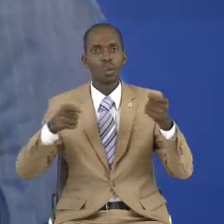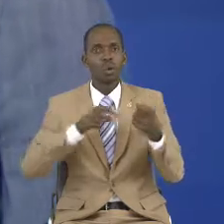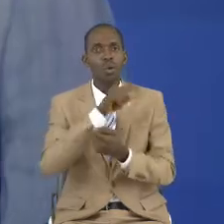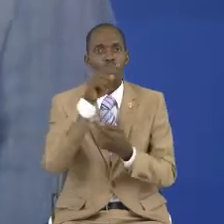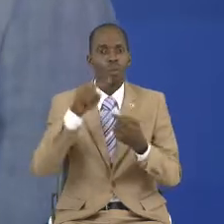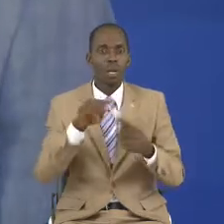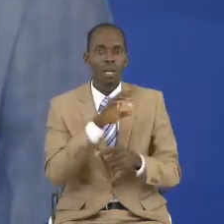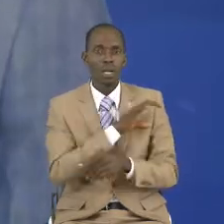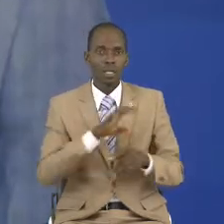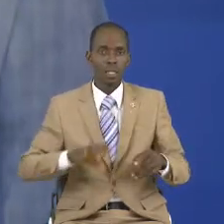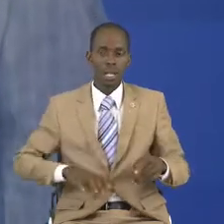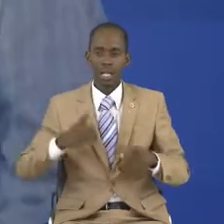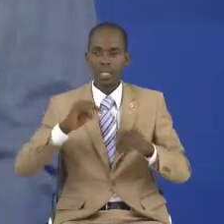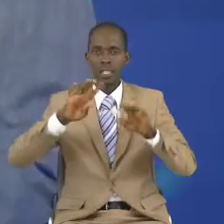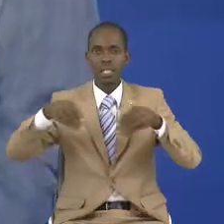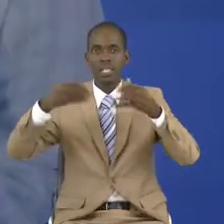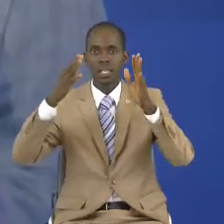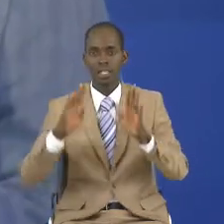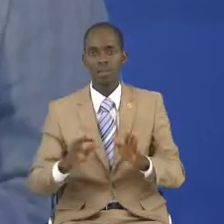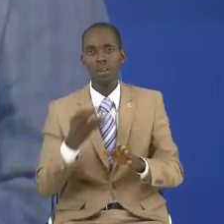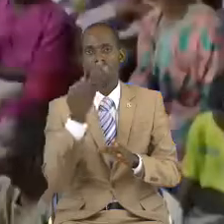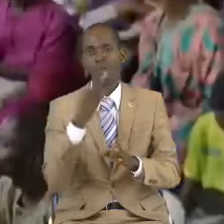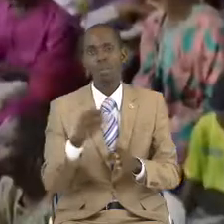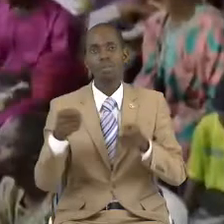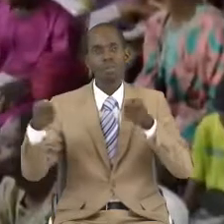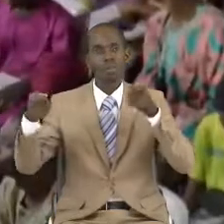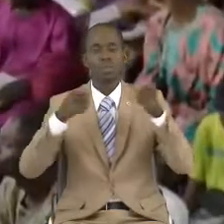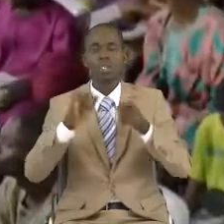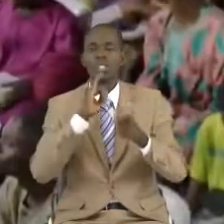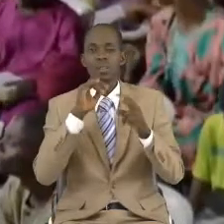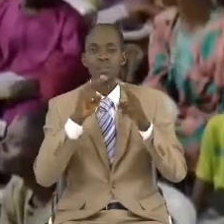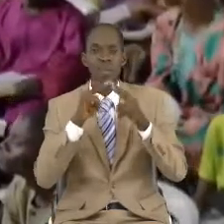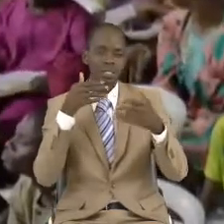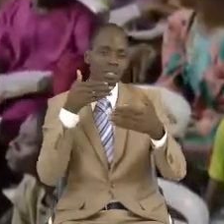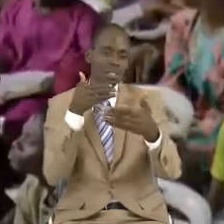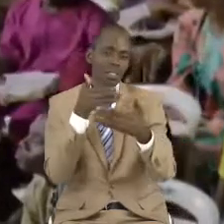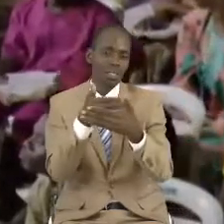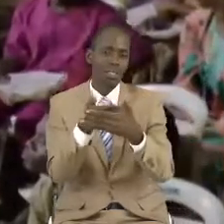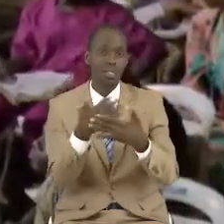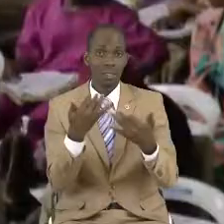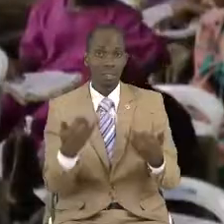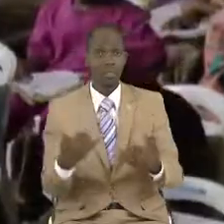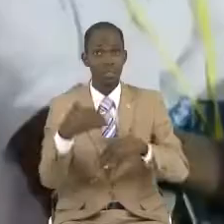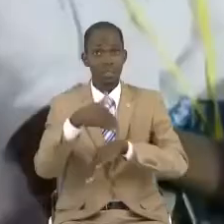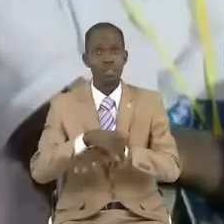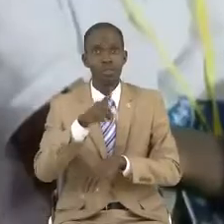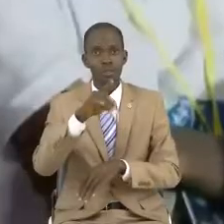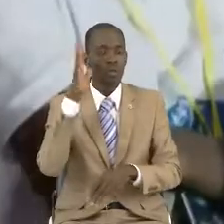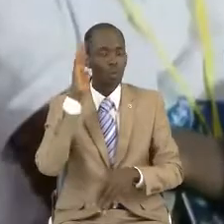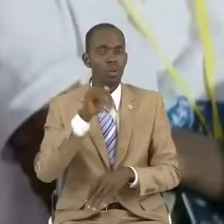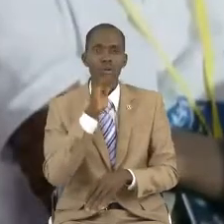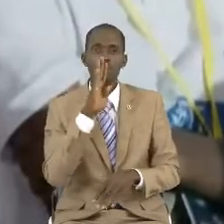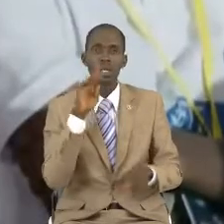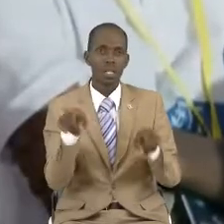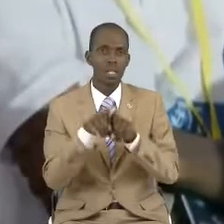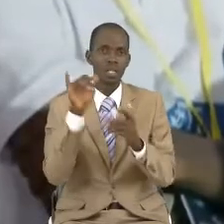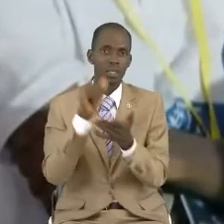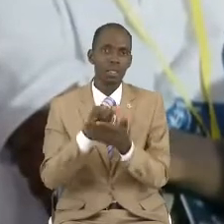giver of dominion is very near tonight you're not being like that